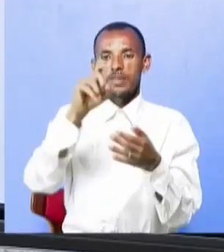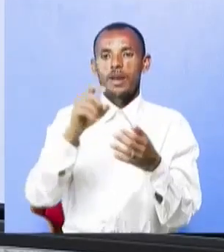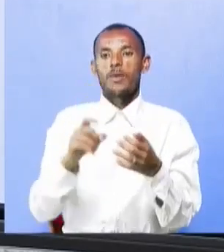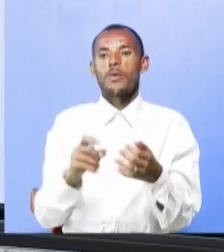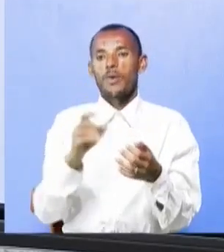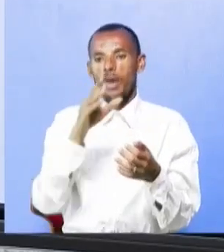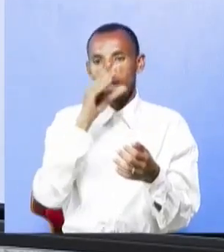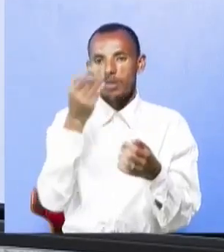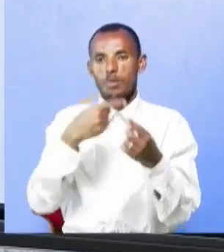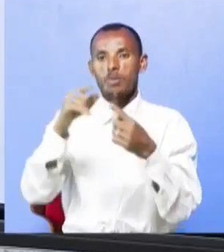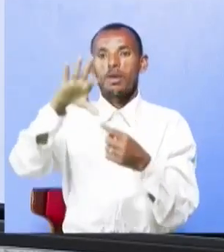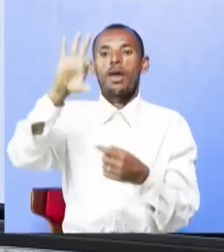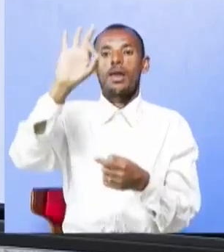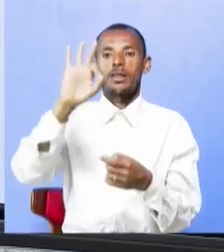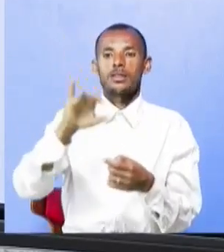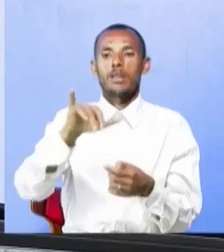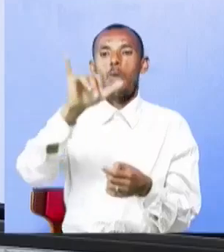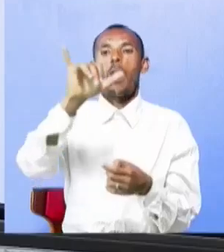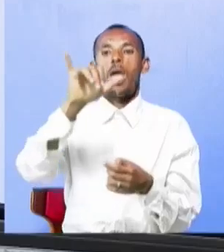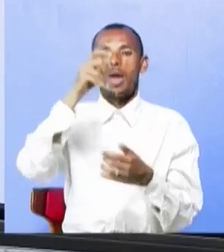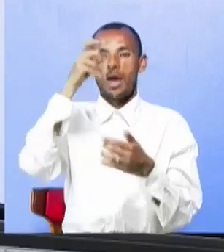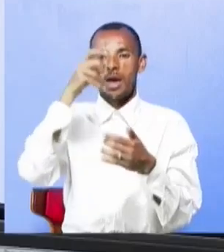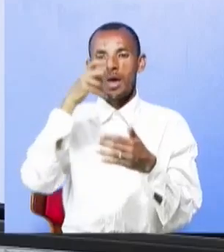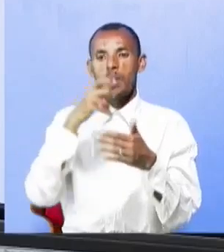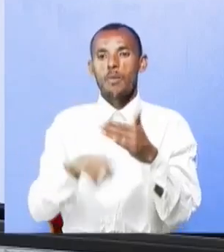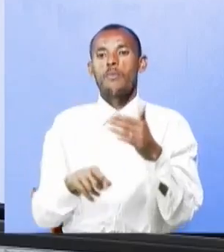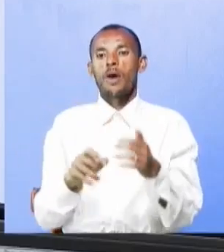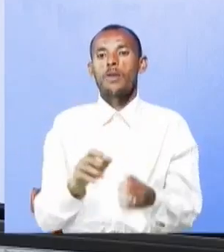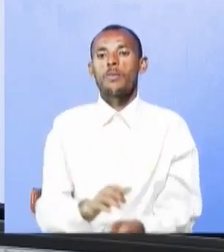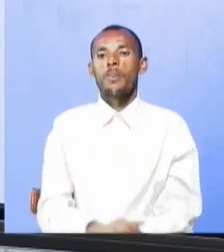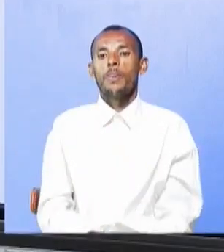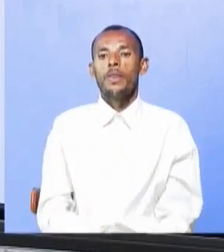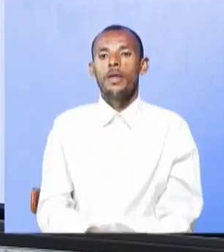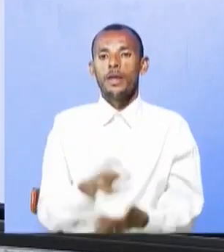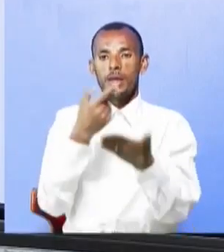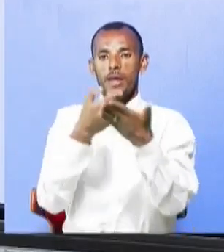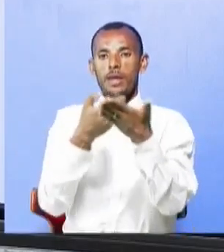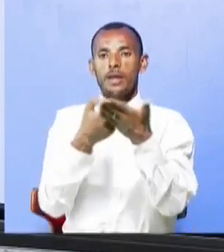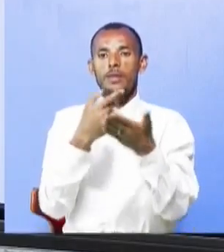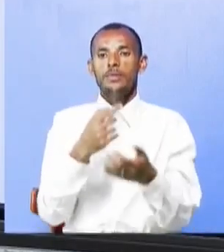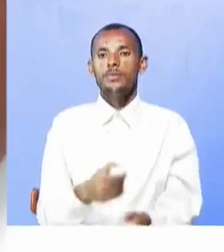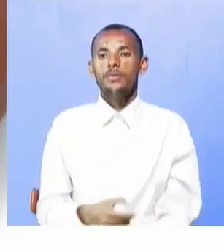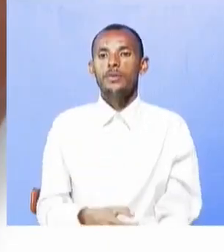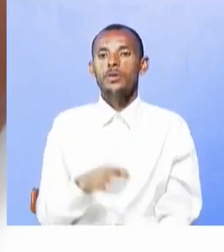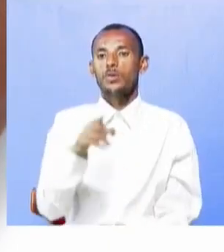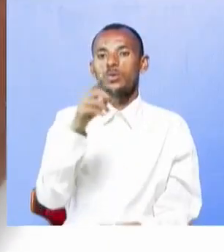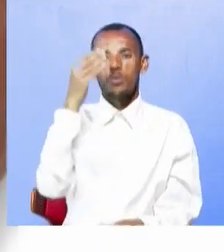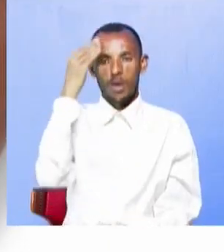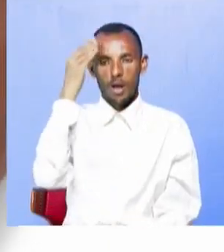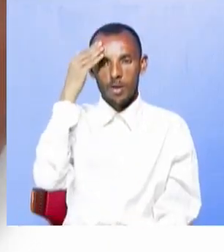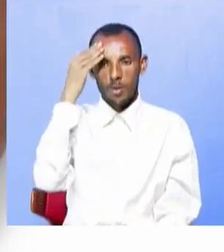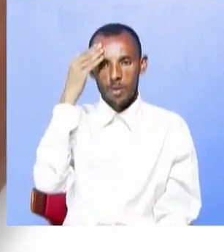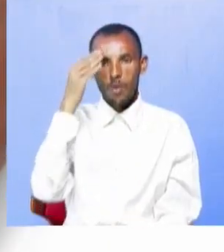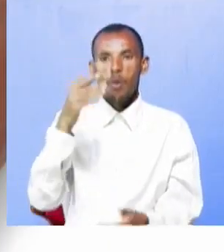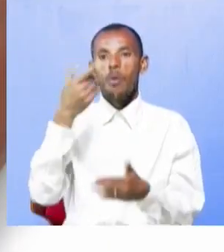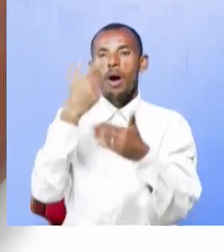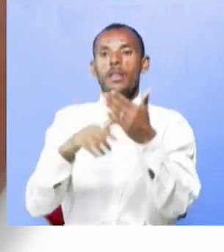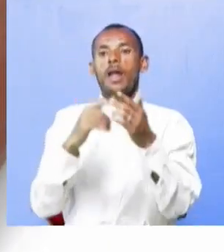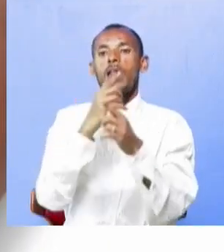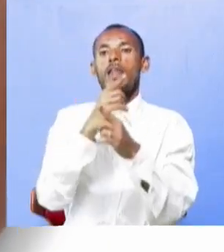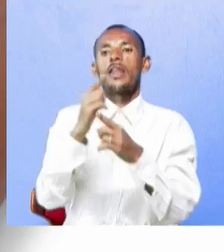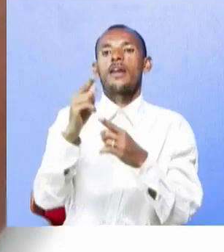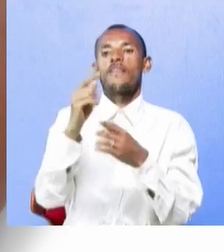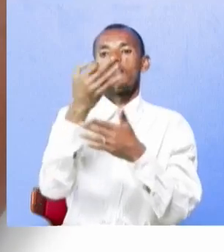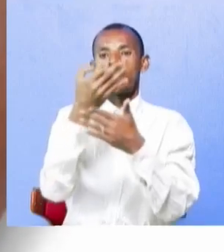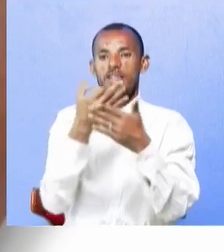obtain the value of y, okay? Here, you need to know what a linear function